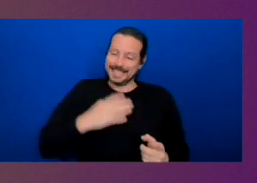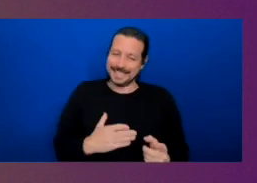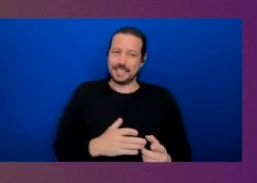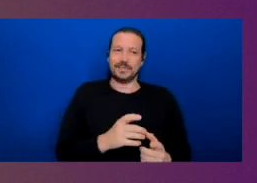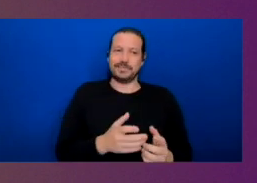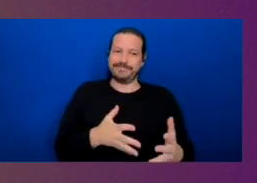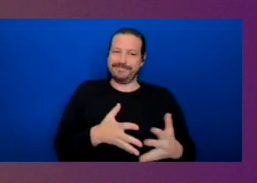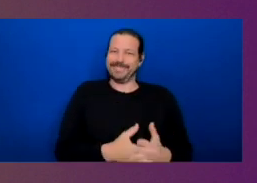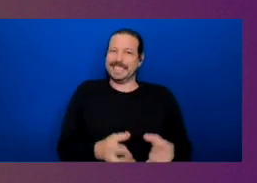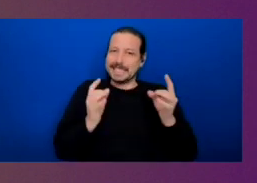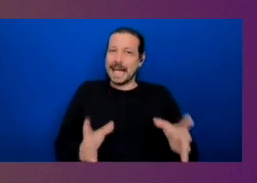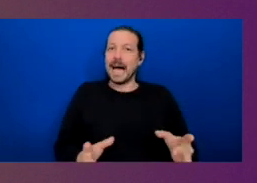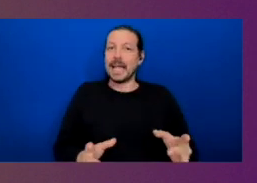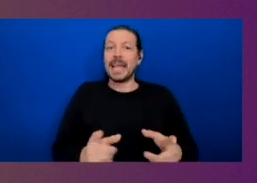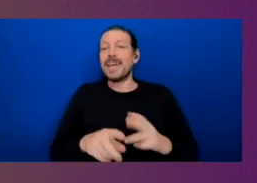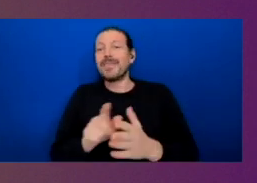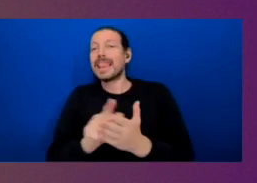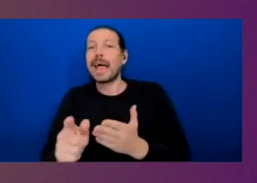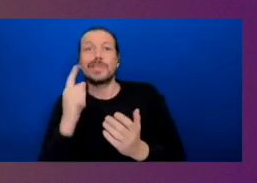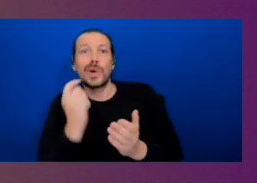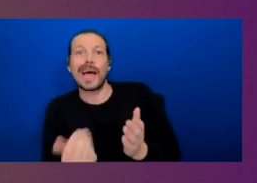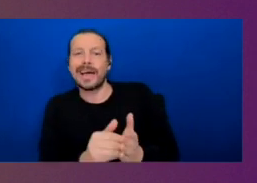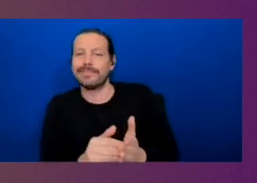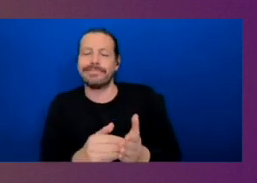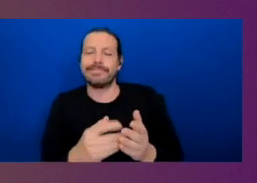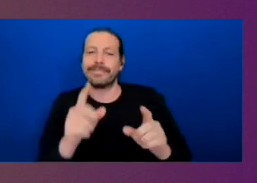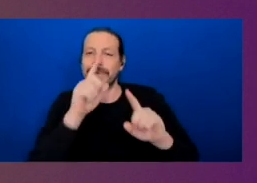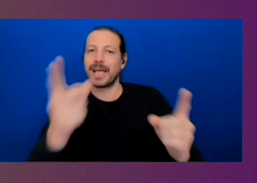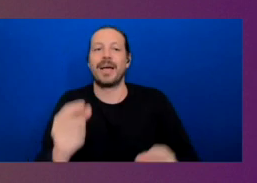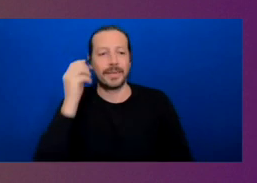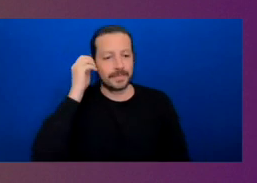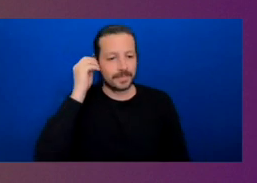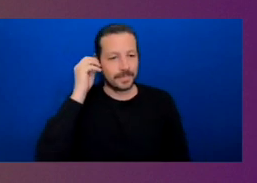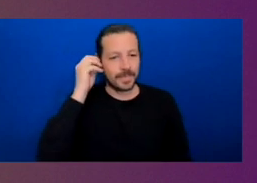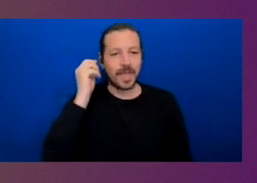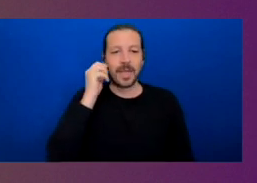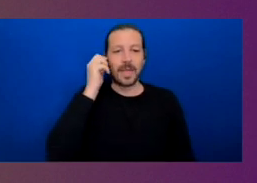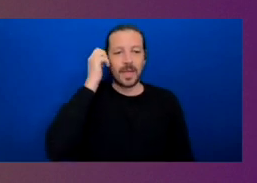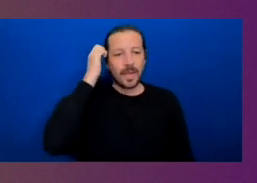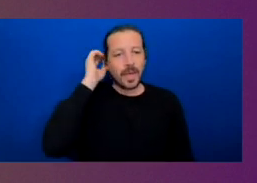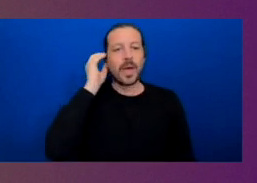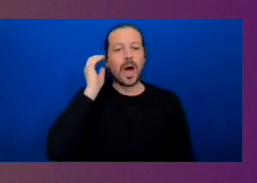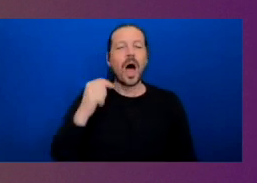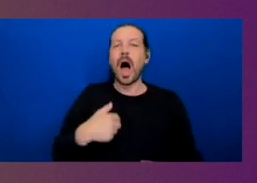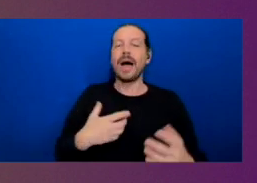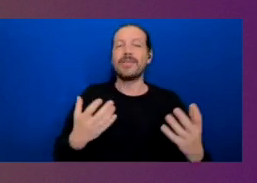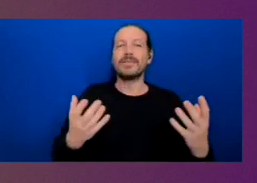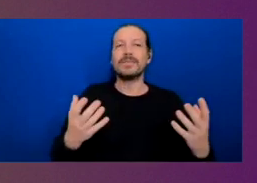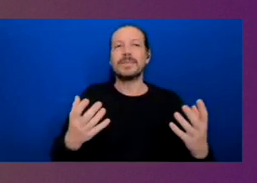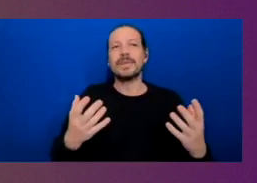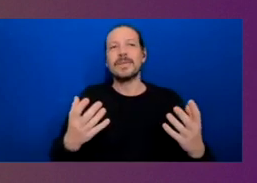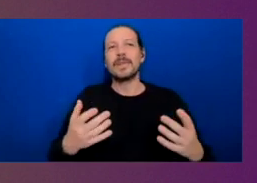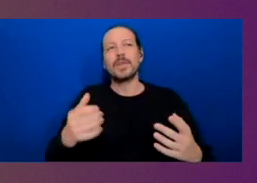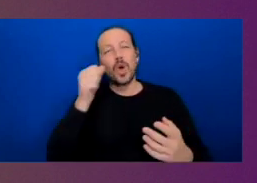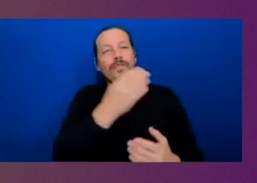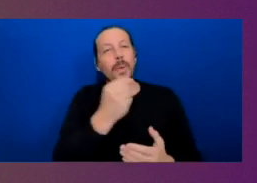service. Otherwise, you just can't do it. I have no science for this at all, but my several years experience in the industry now tells me that you will